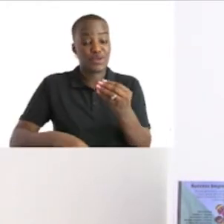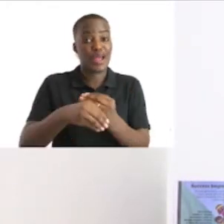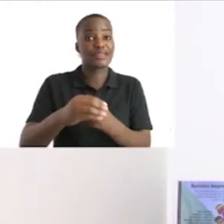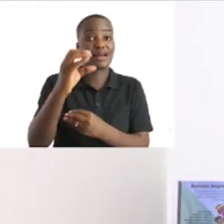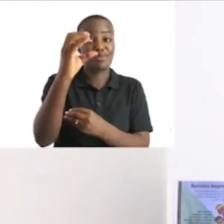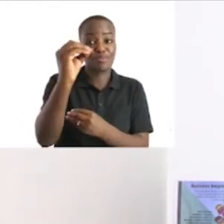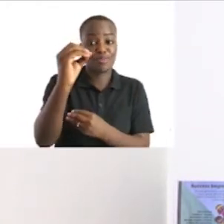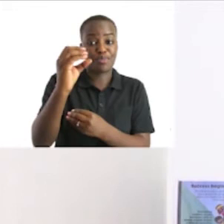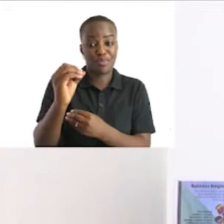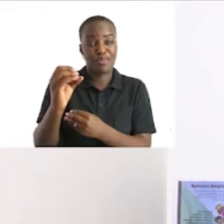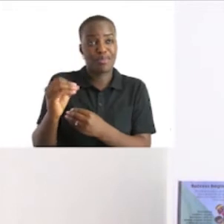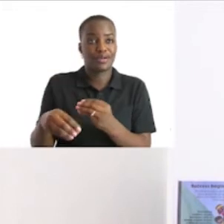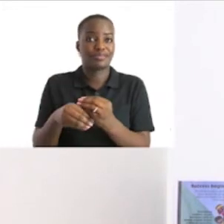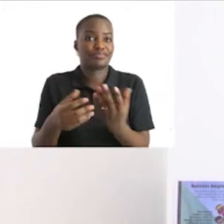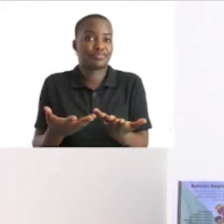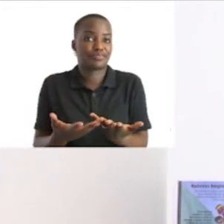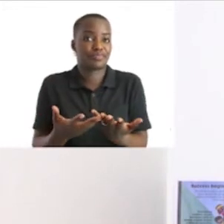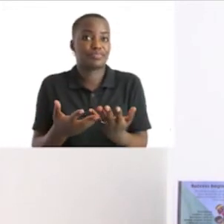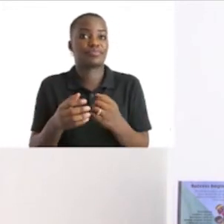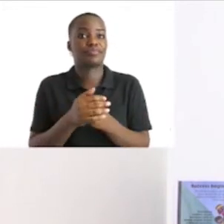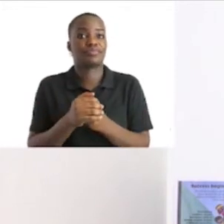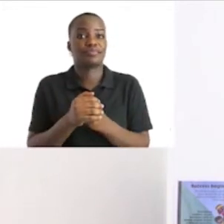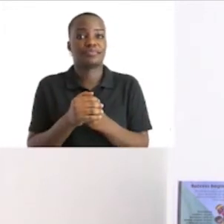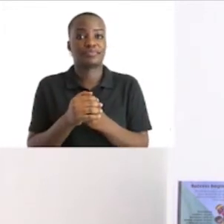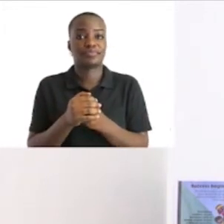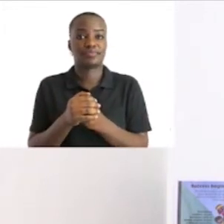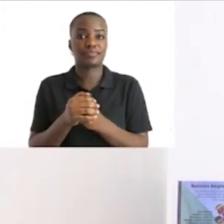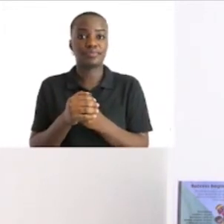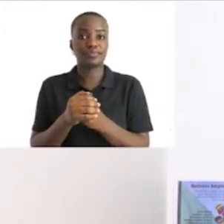answer. So we have our zeros here.